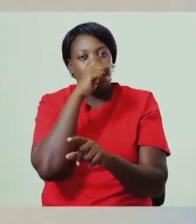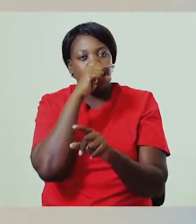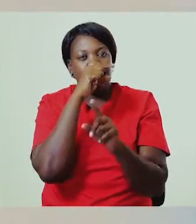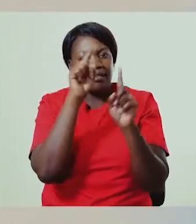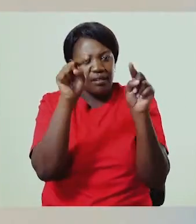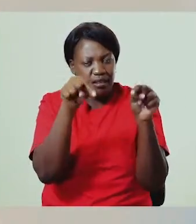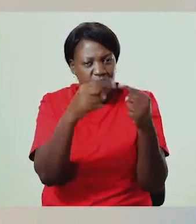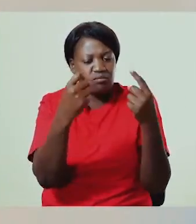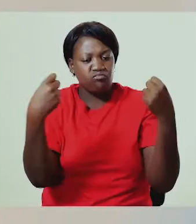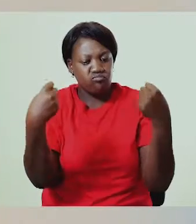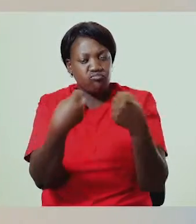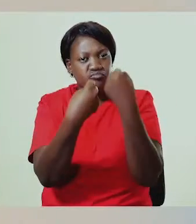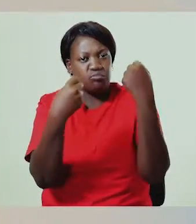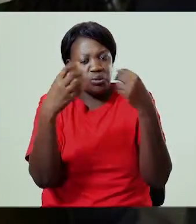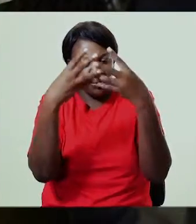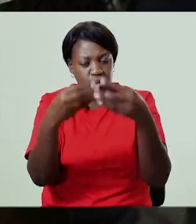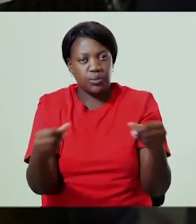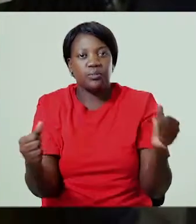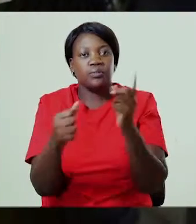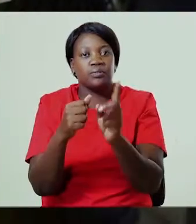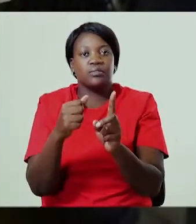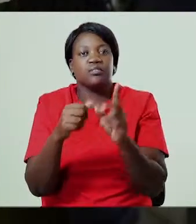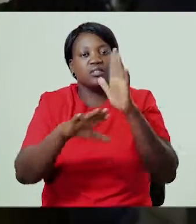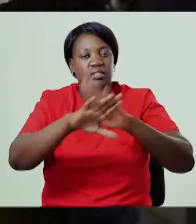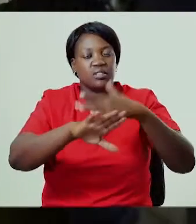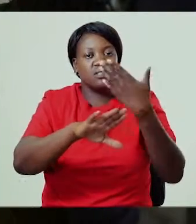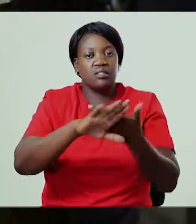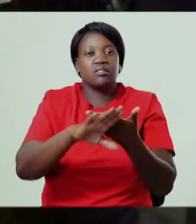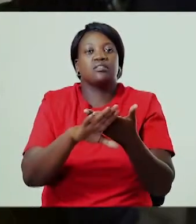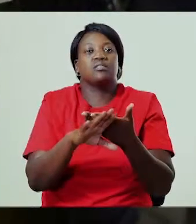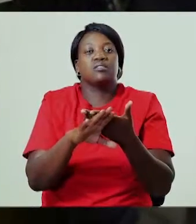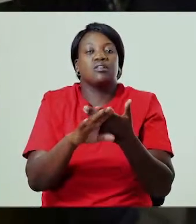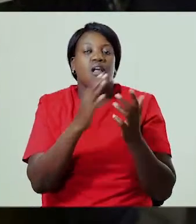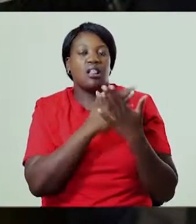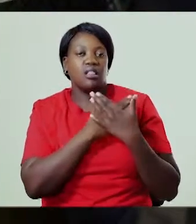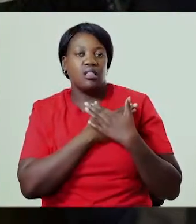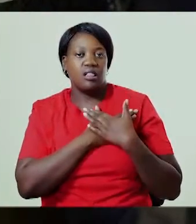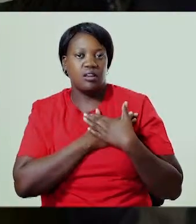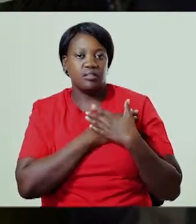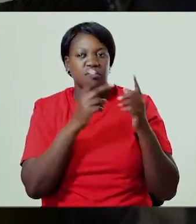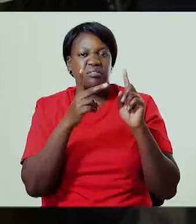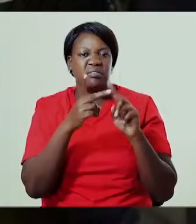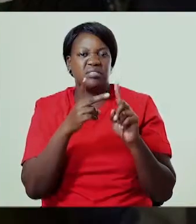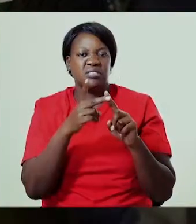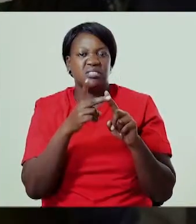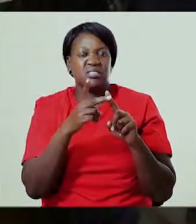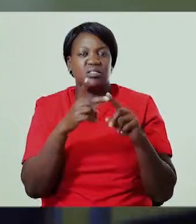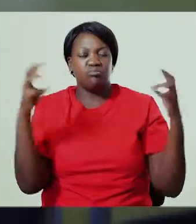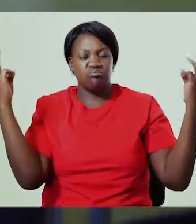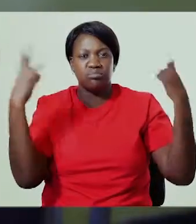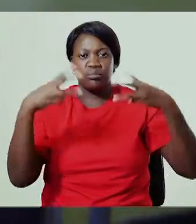the conflict and its resolutions. Now, examples of themes can be love, ambition, or